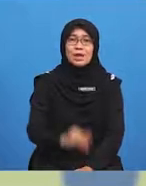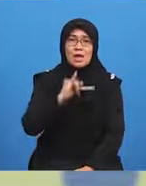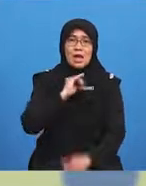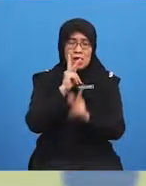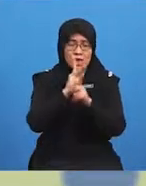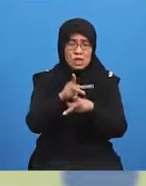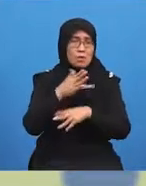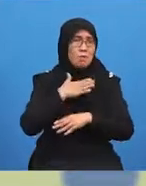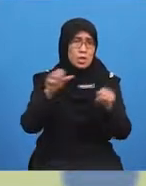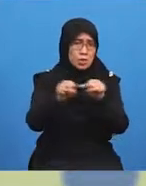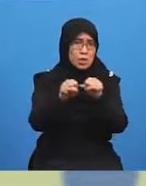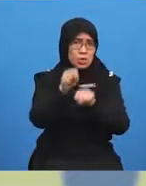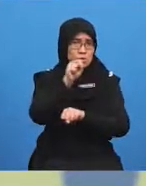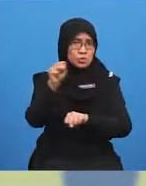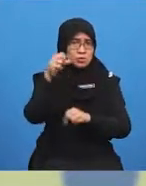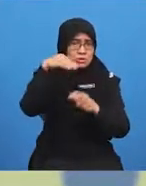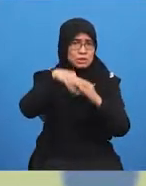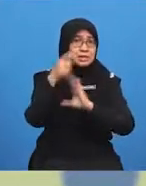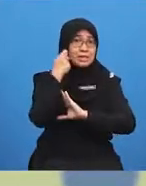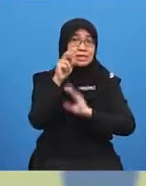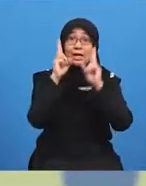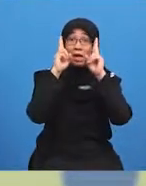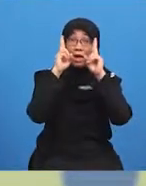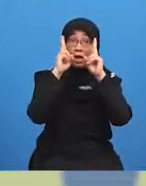I keep my shoes in the hall.